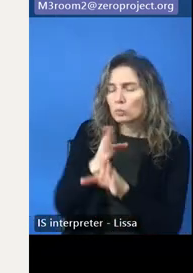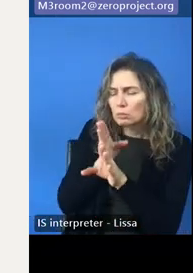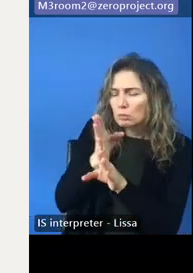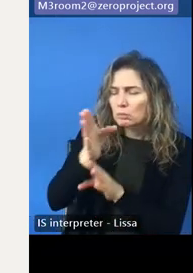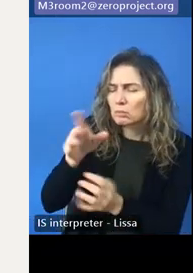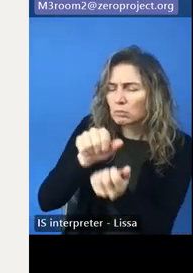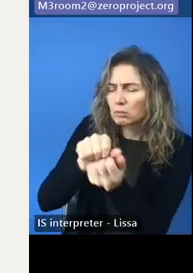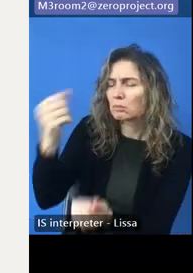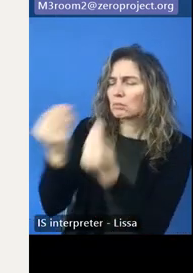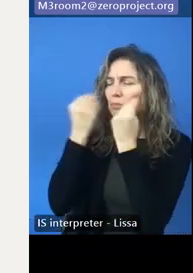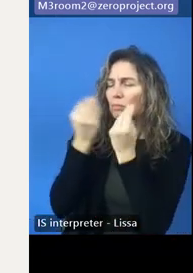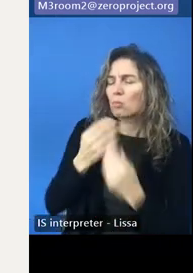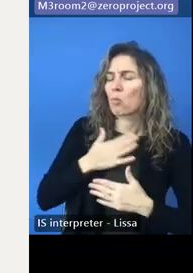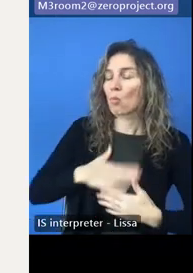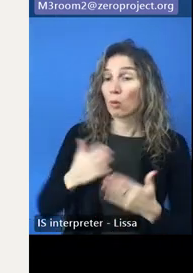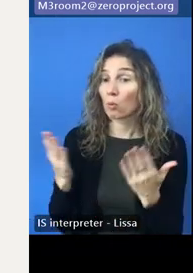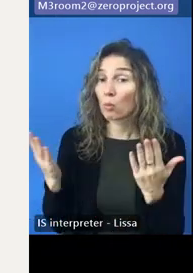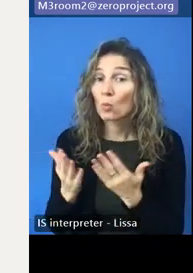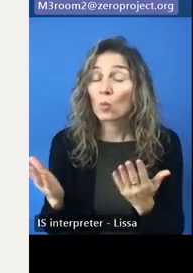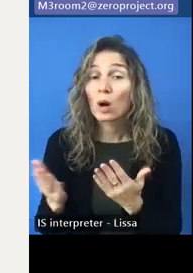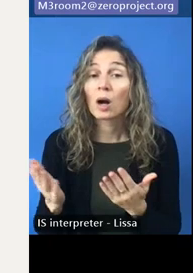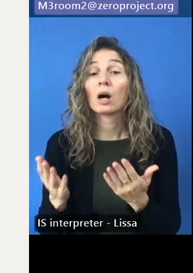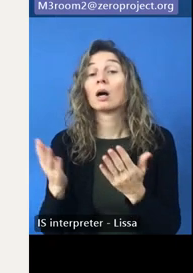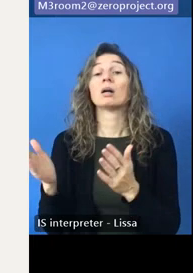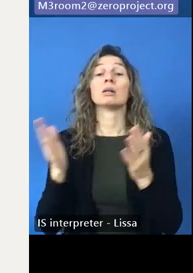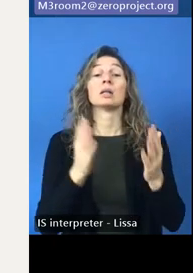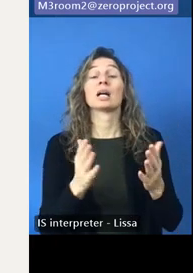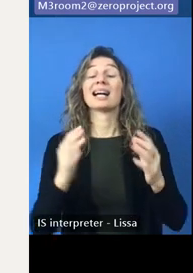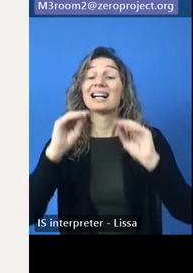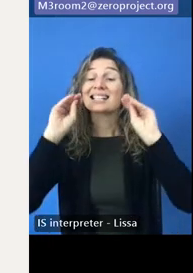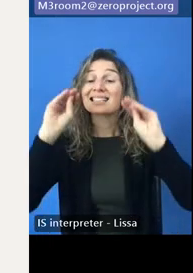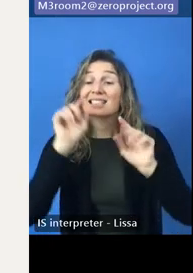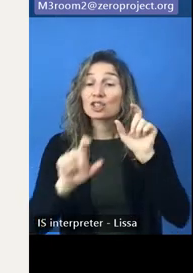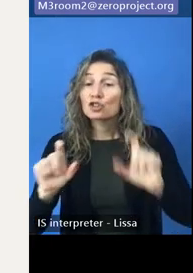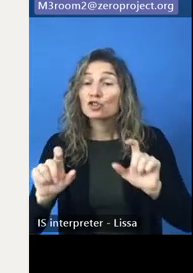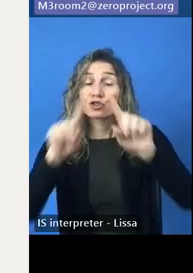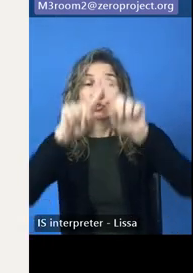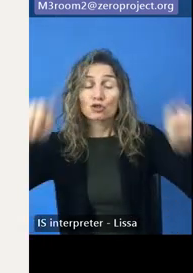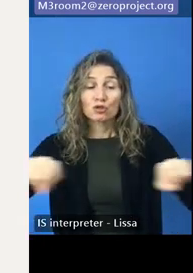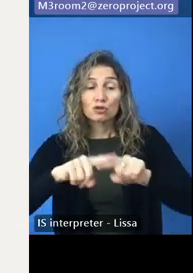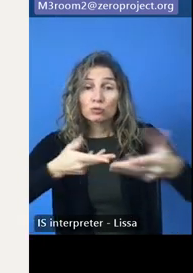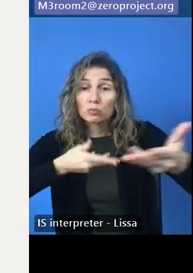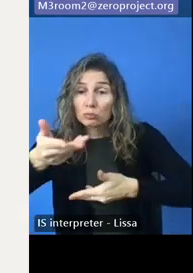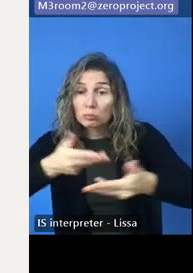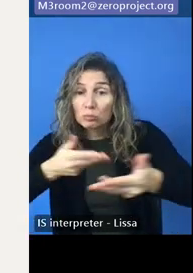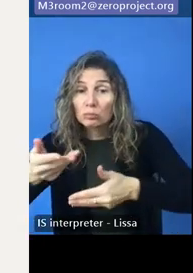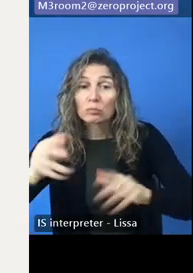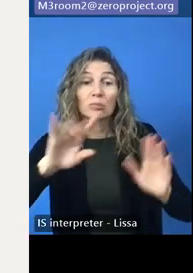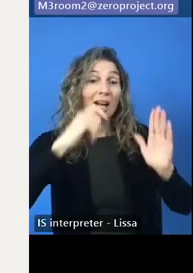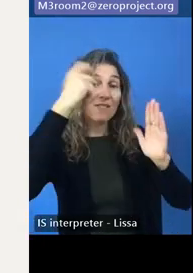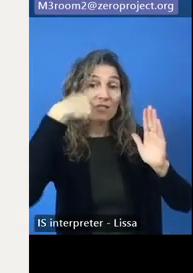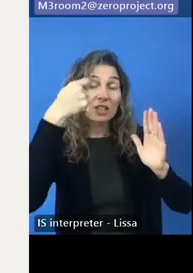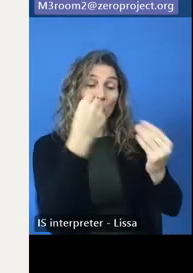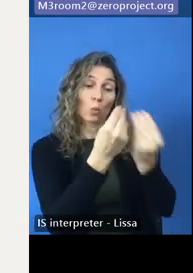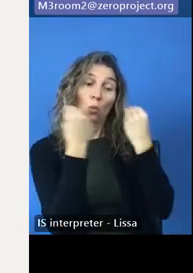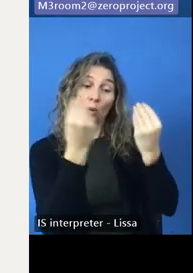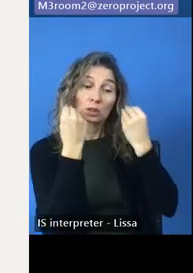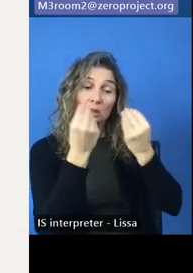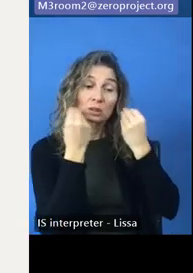course they want to learn, communicate with teacher, have a video lessons, extra materials, and